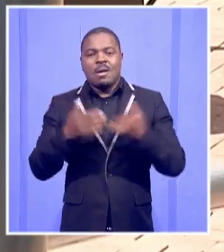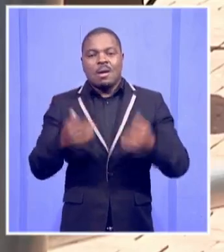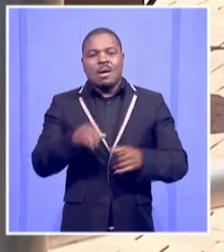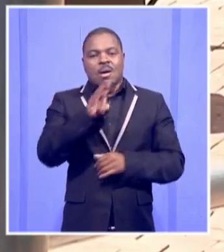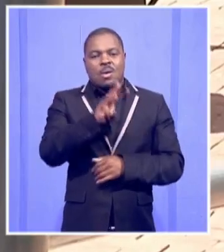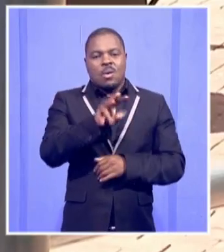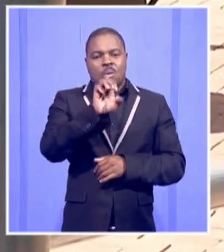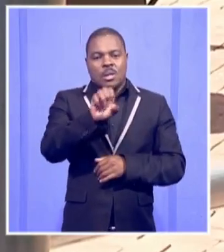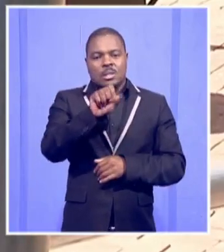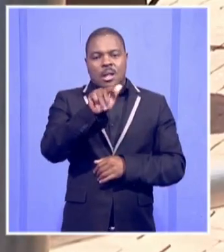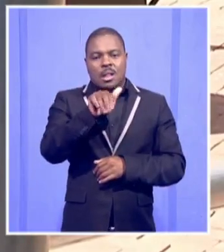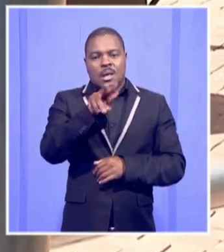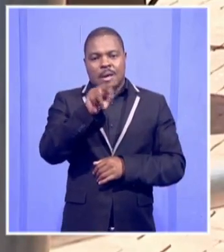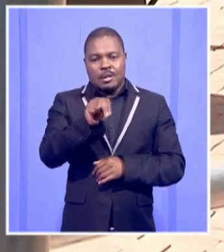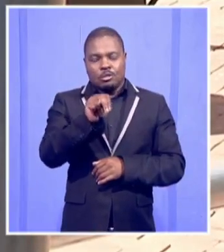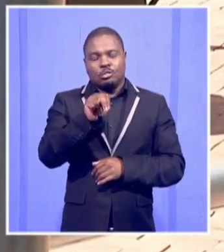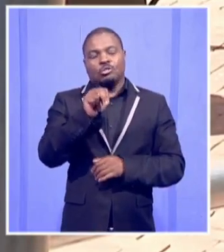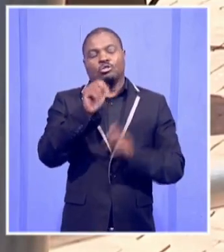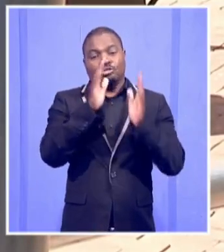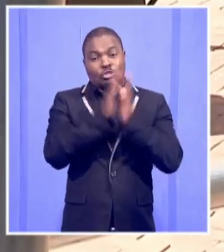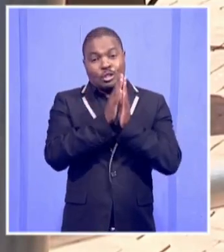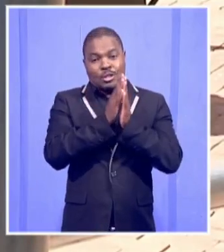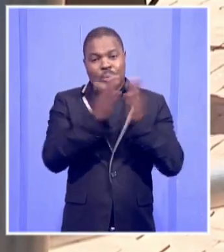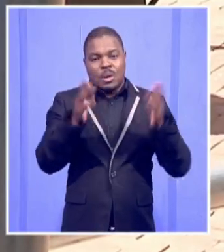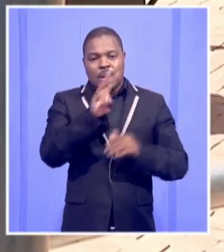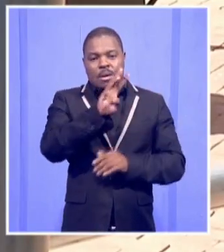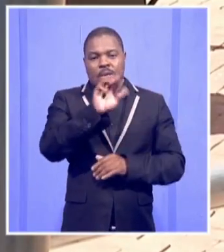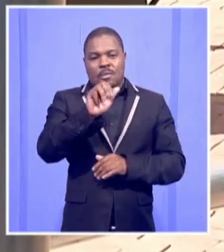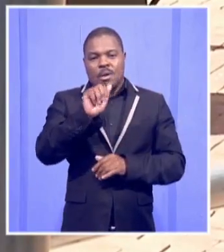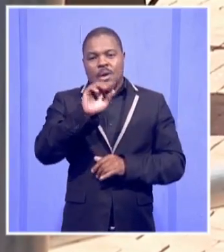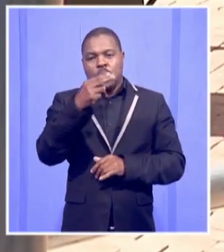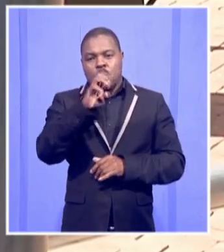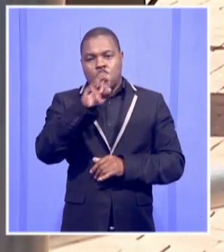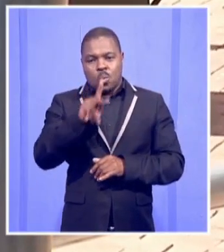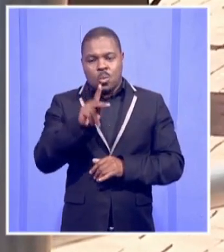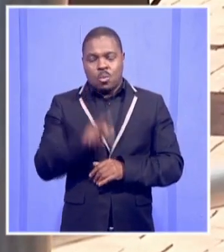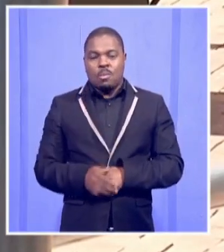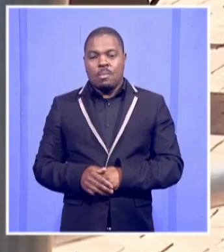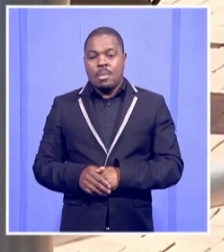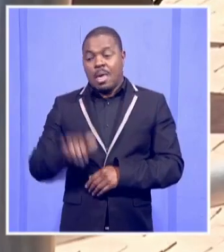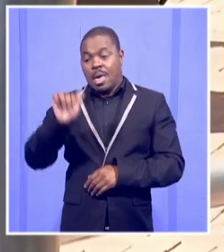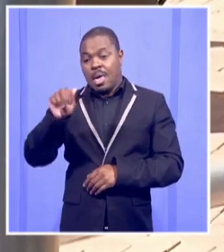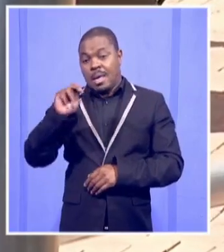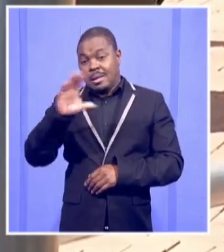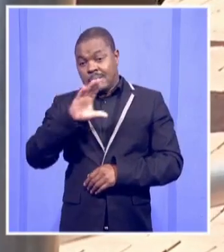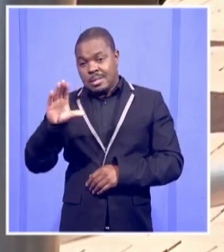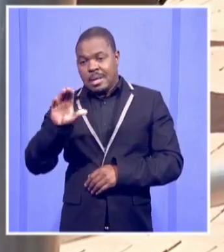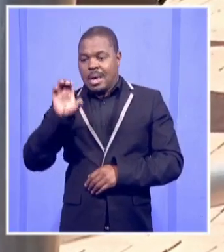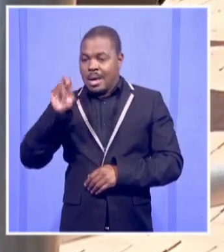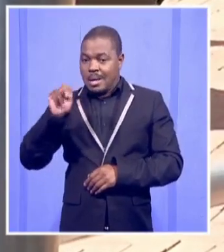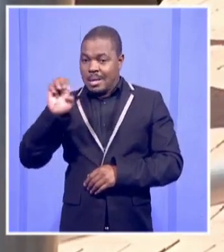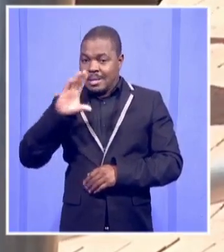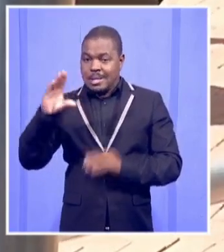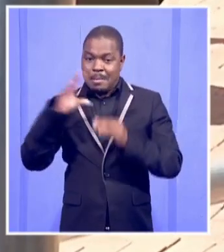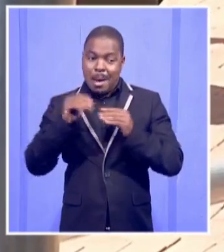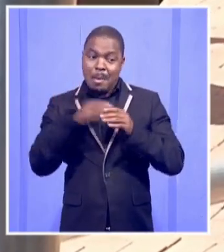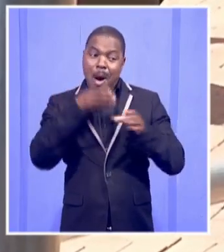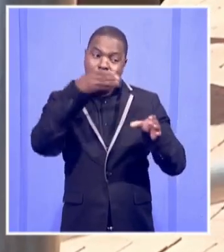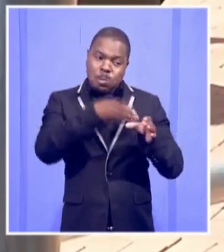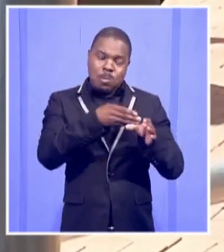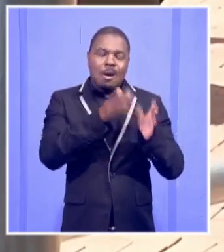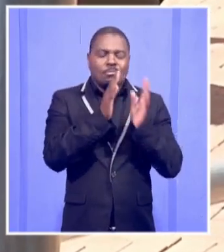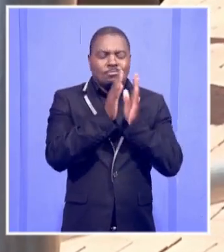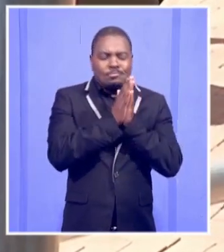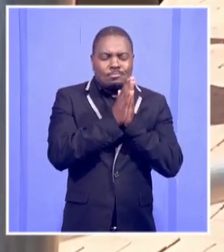in Vaihoek, where the ANC NEC members were here to do a prayer session before they head